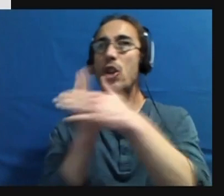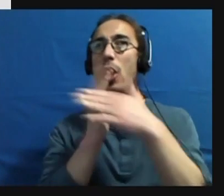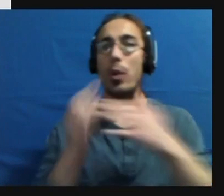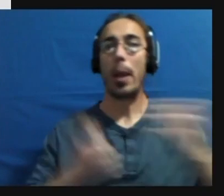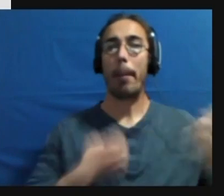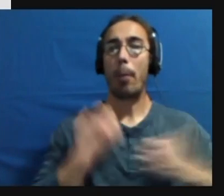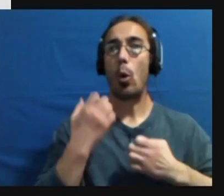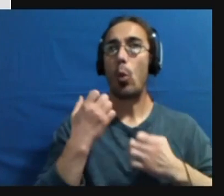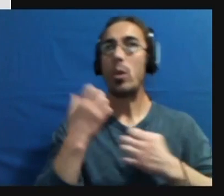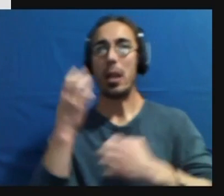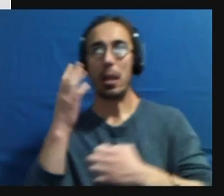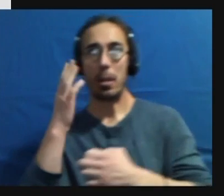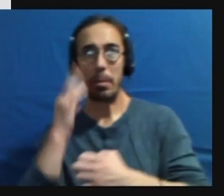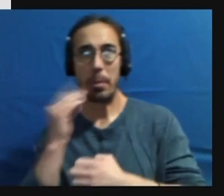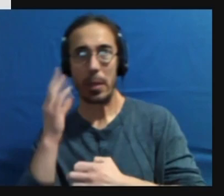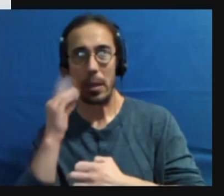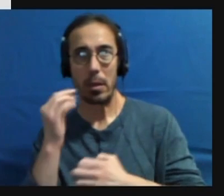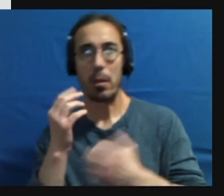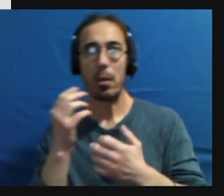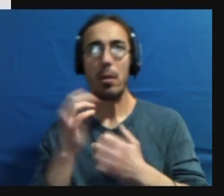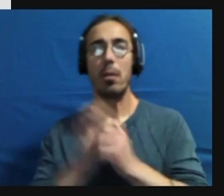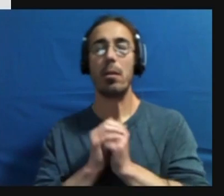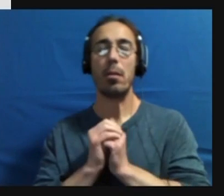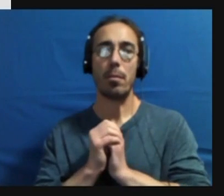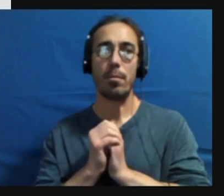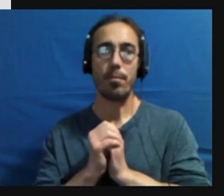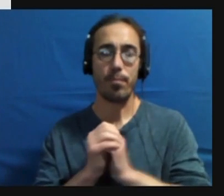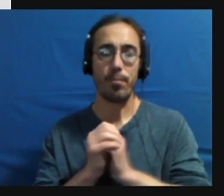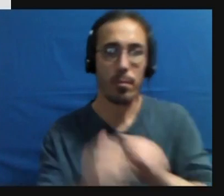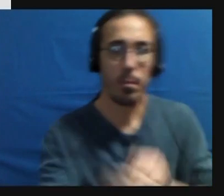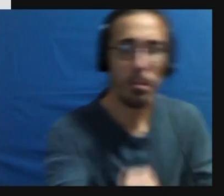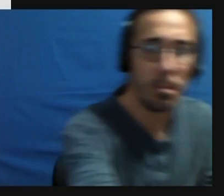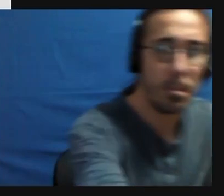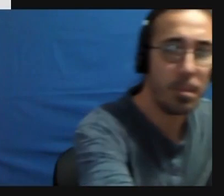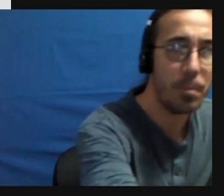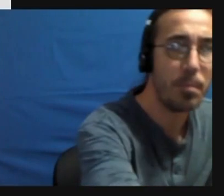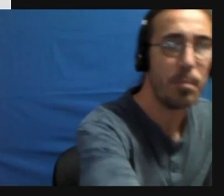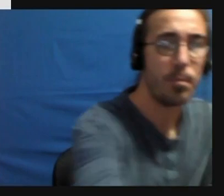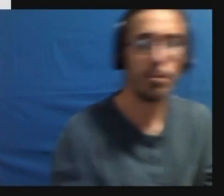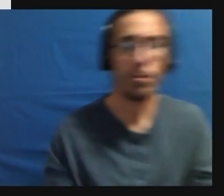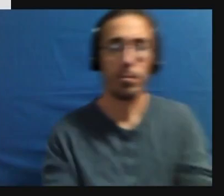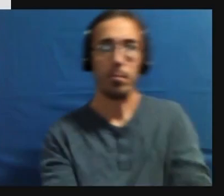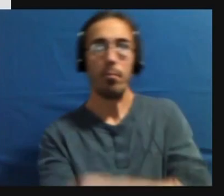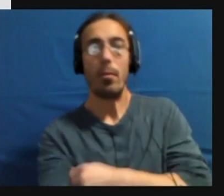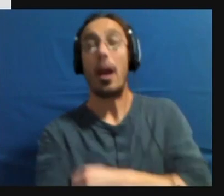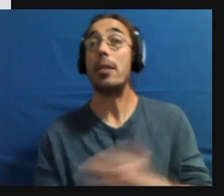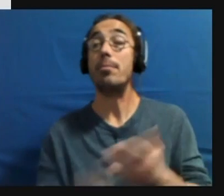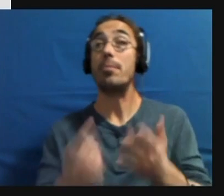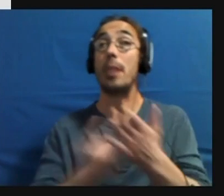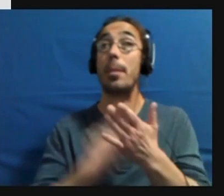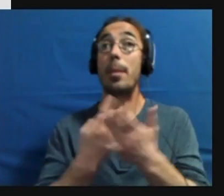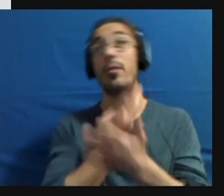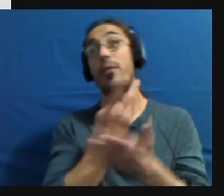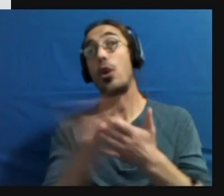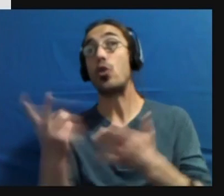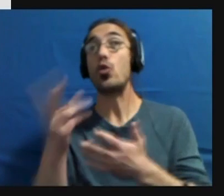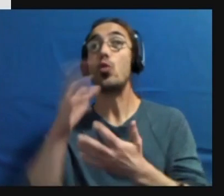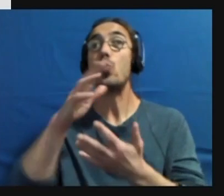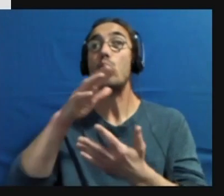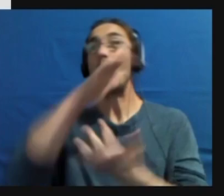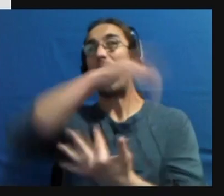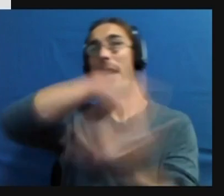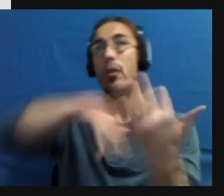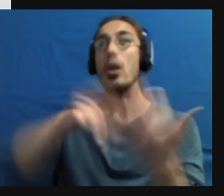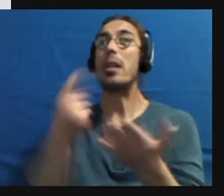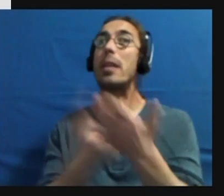or affect, and to a failure to initiate or respond to social interactions. So basically, we're really bad